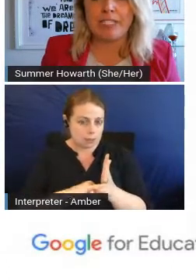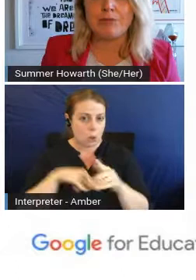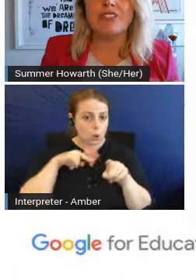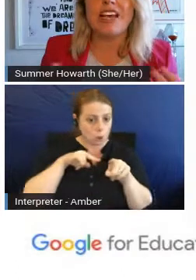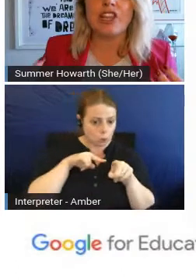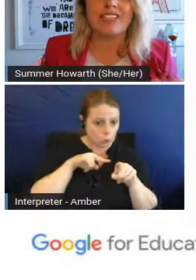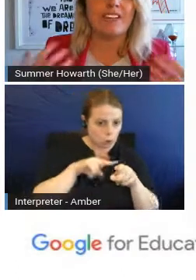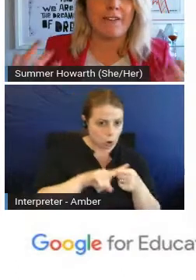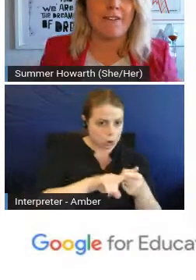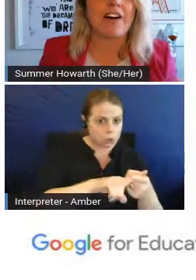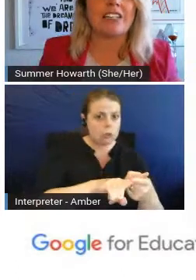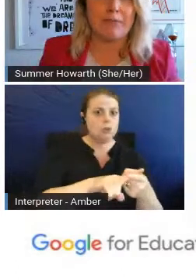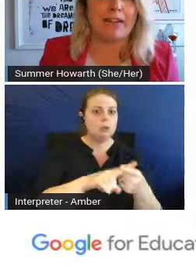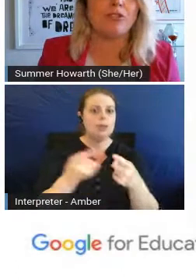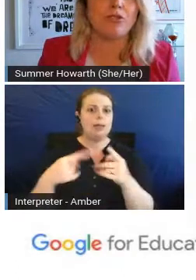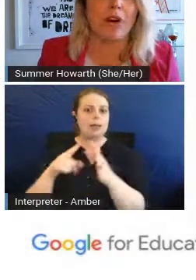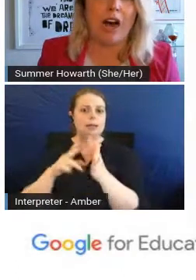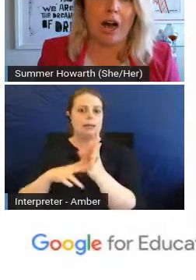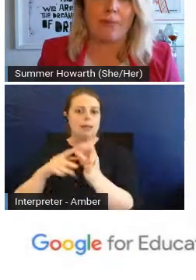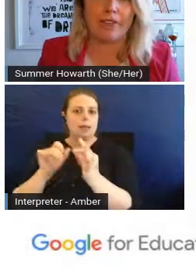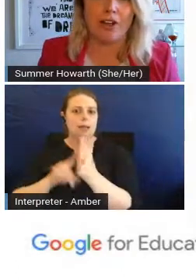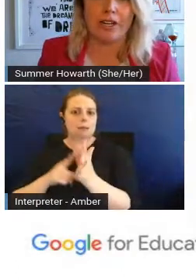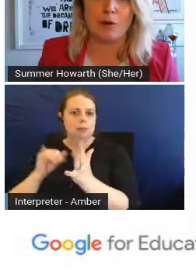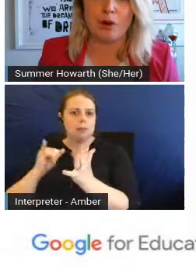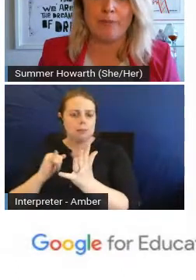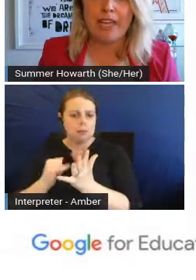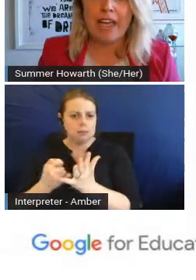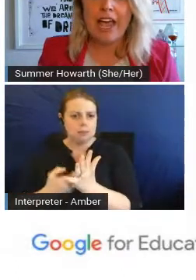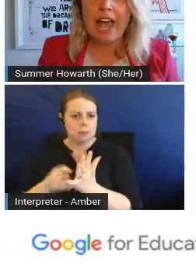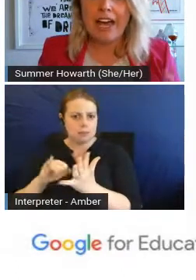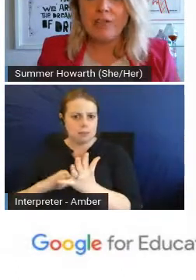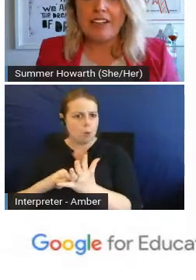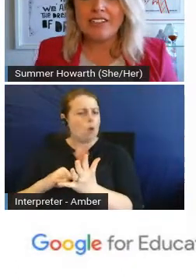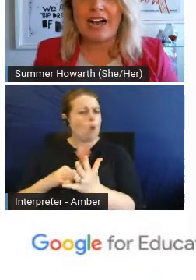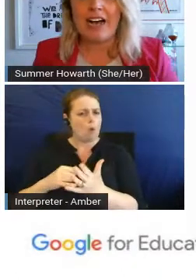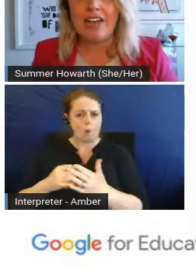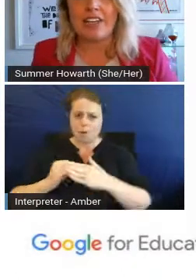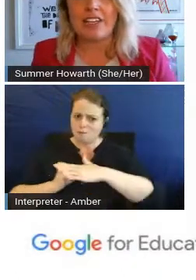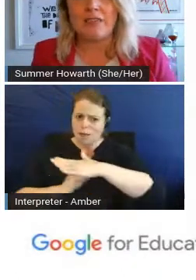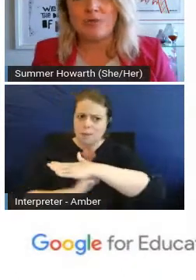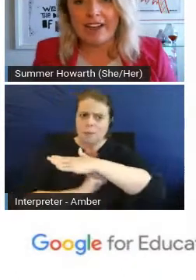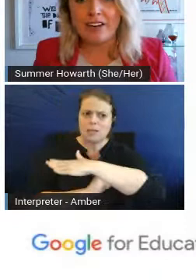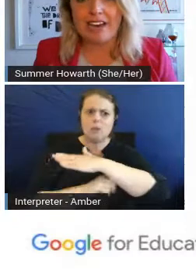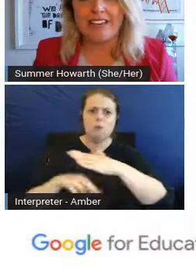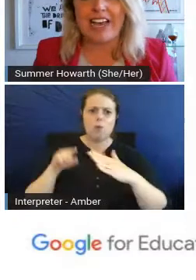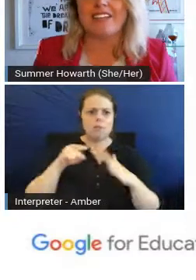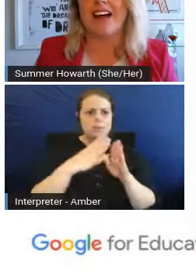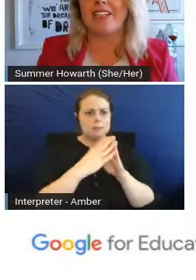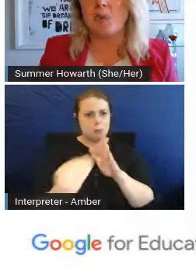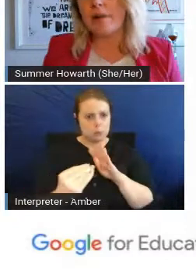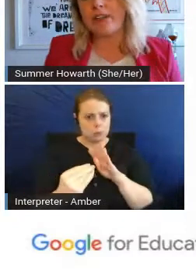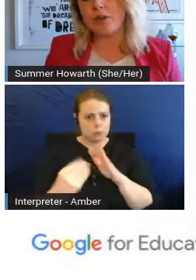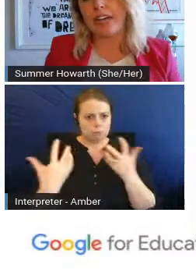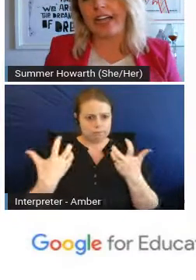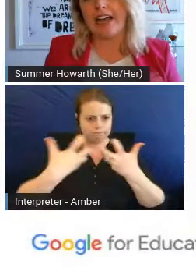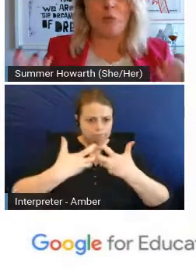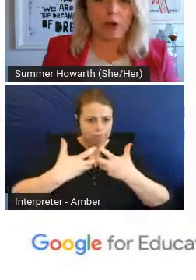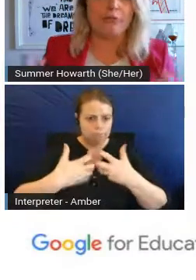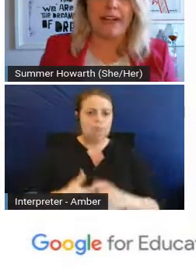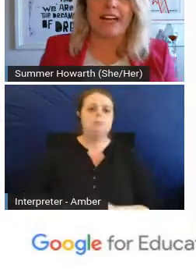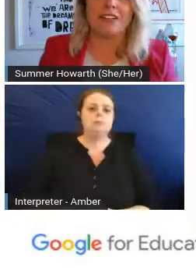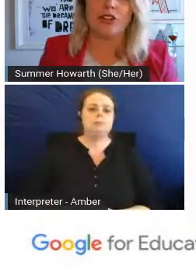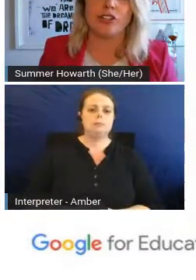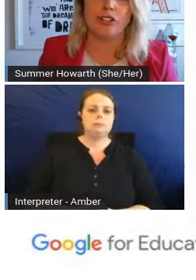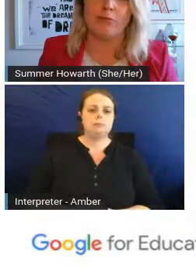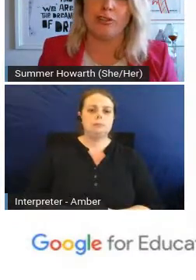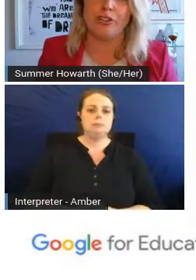design principles are things that are fundamental to a hybrid learning model. And the red around the outside is where we're looking at our